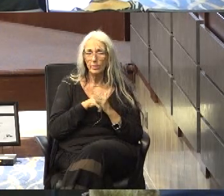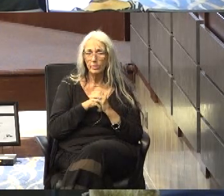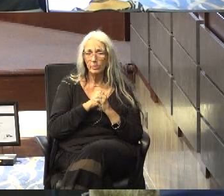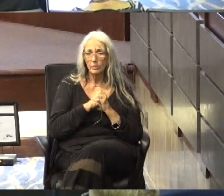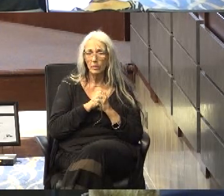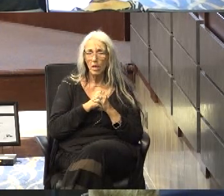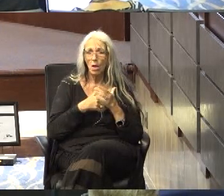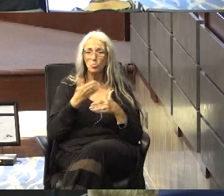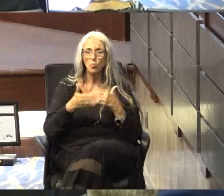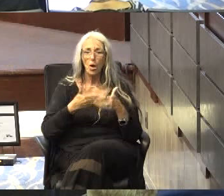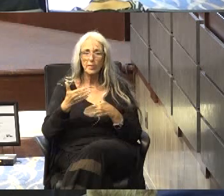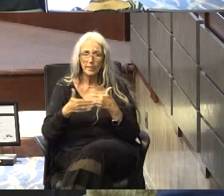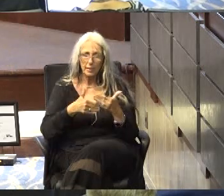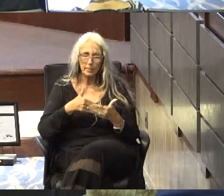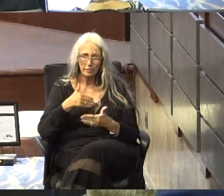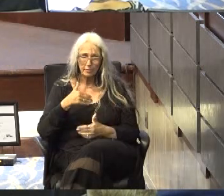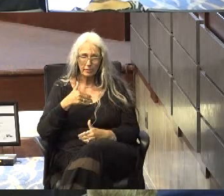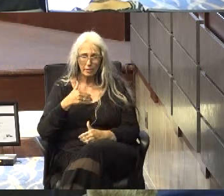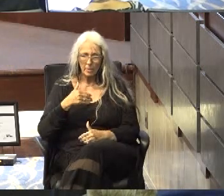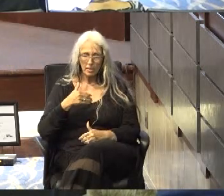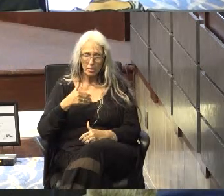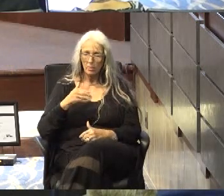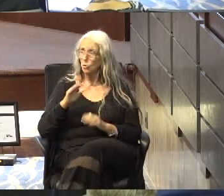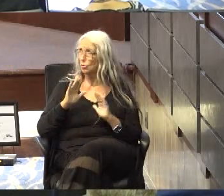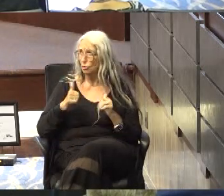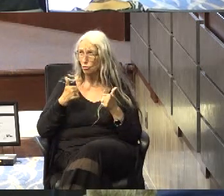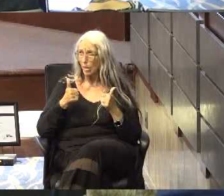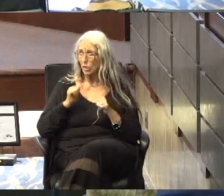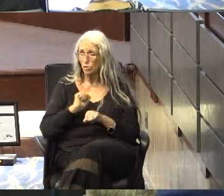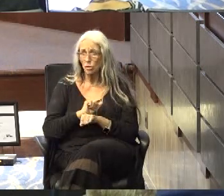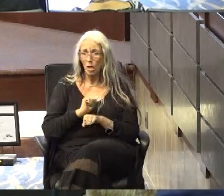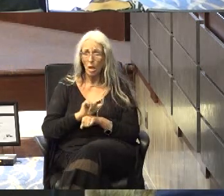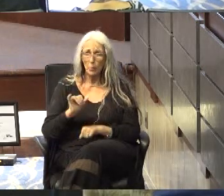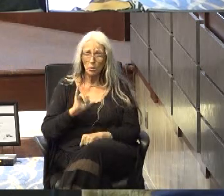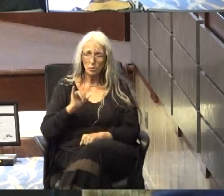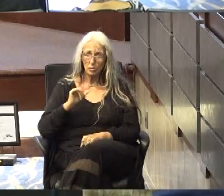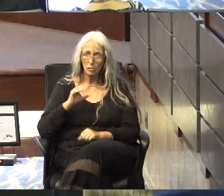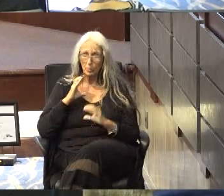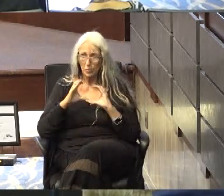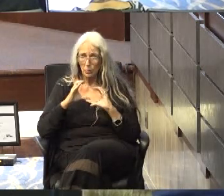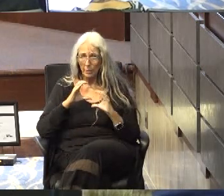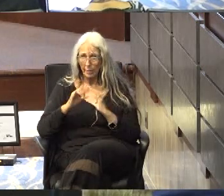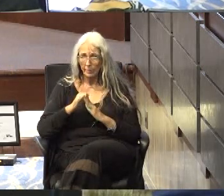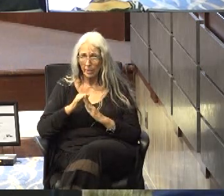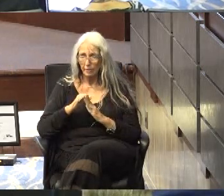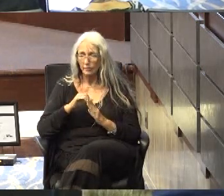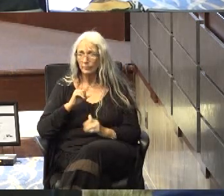that process. And you do a great job of again, communicating